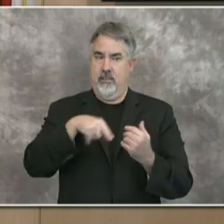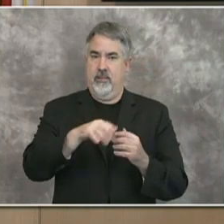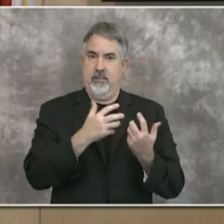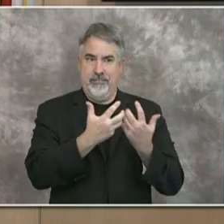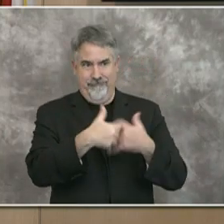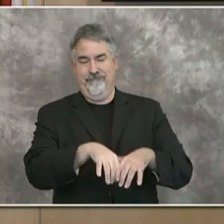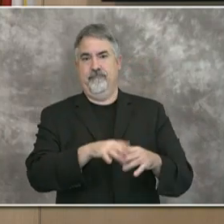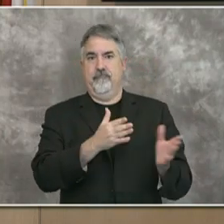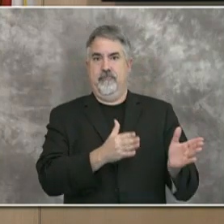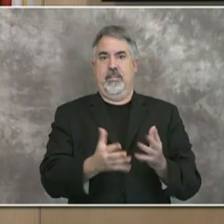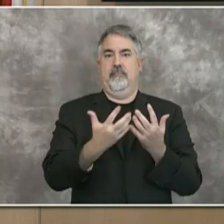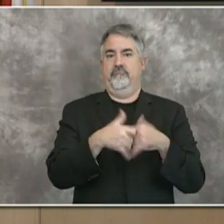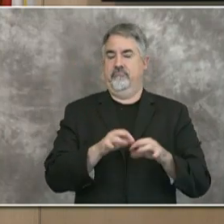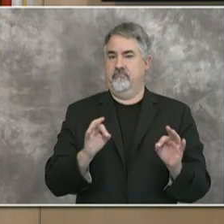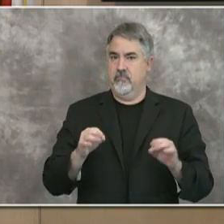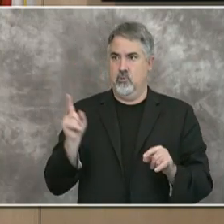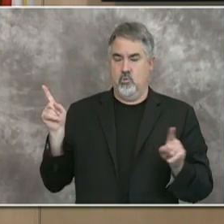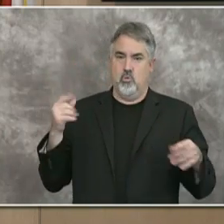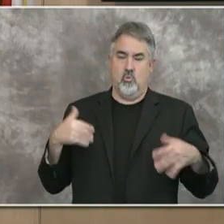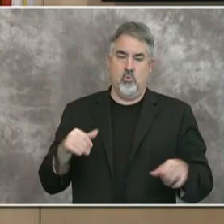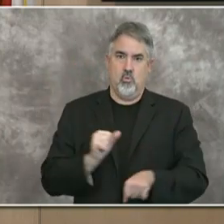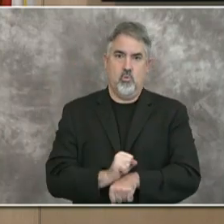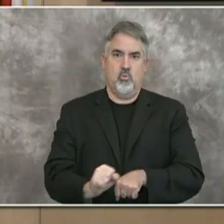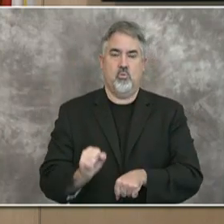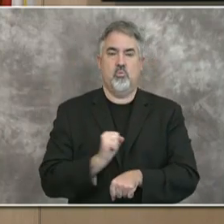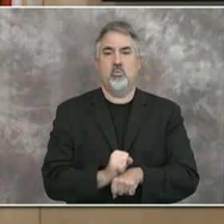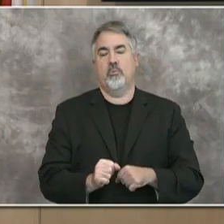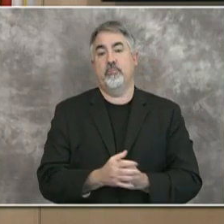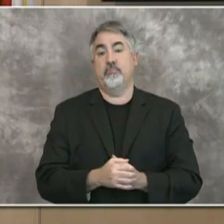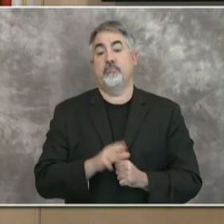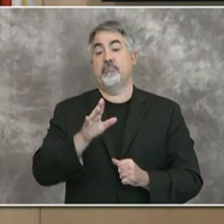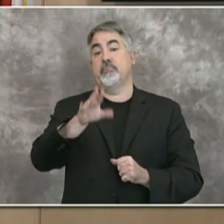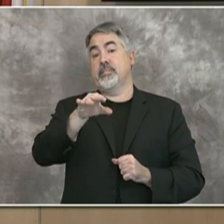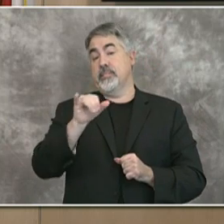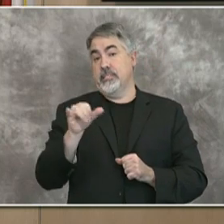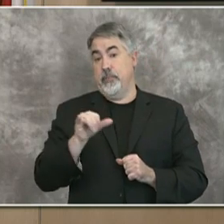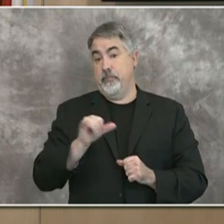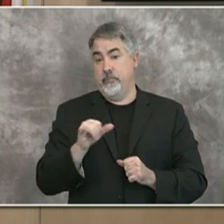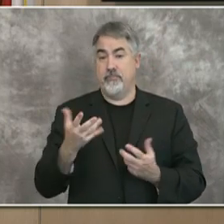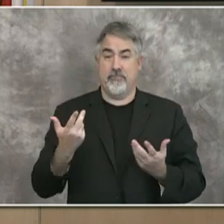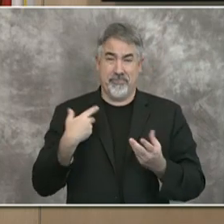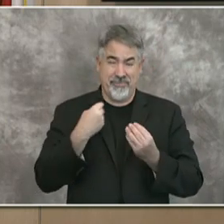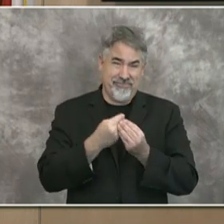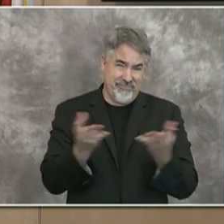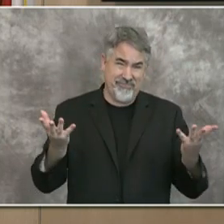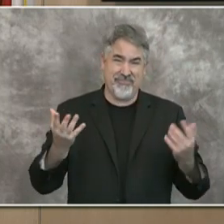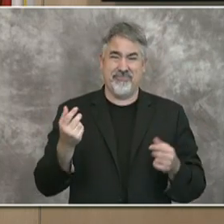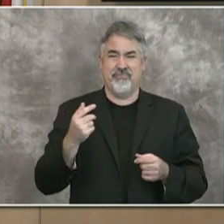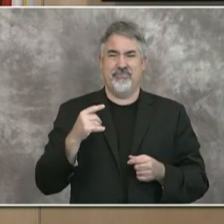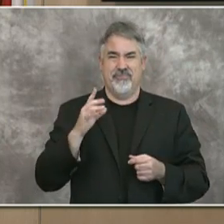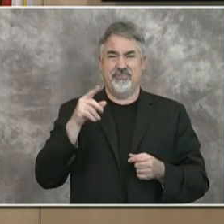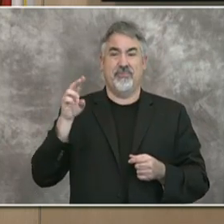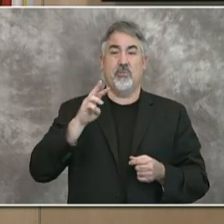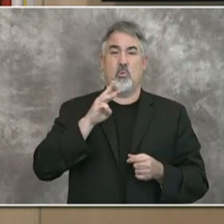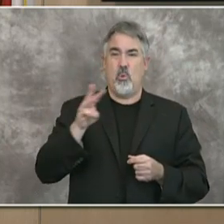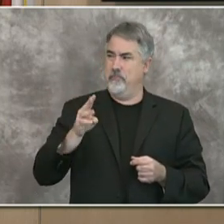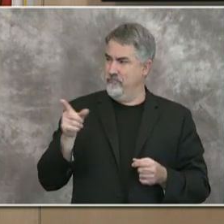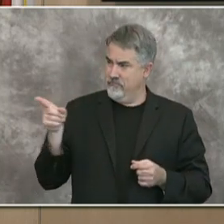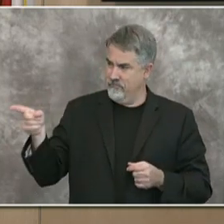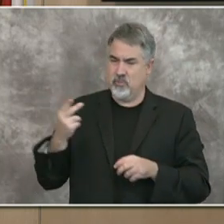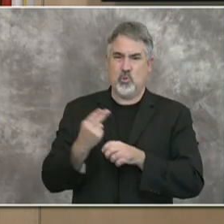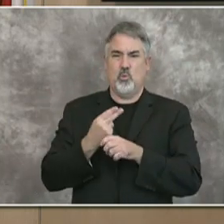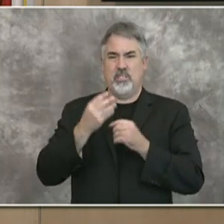involved in working out the system. I would also note that San Diegans are utilizing the website and the phone number to make